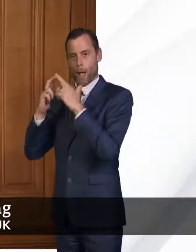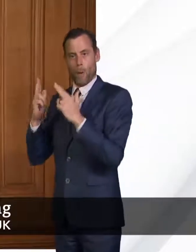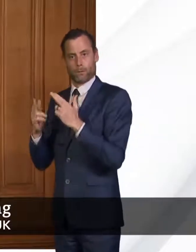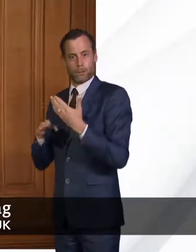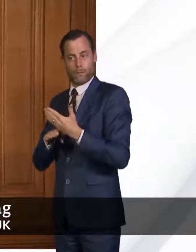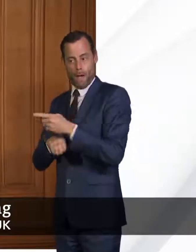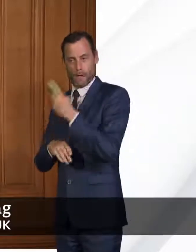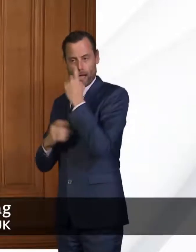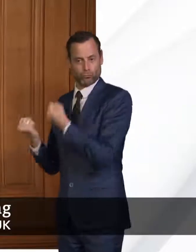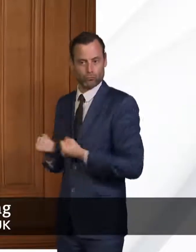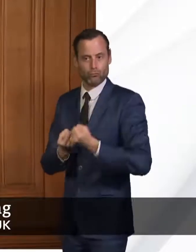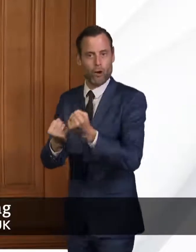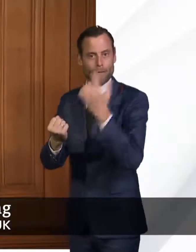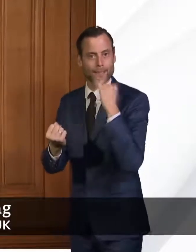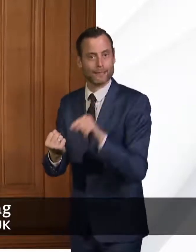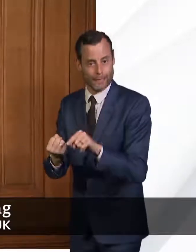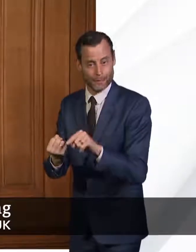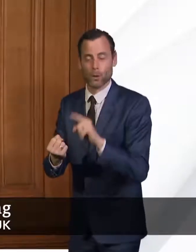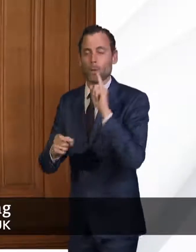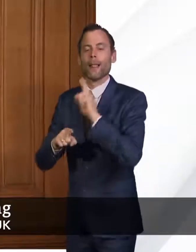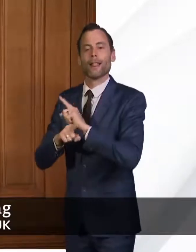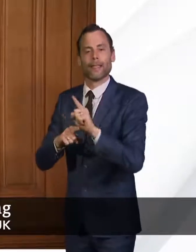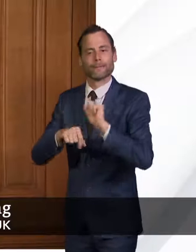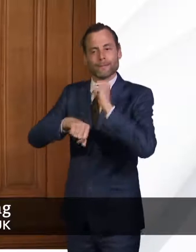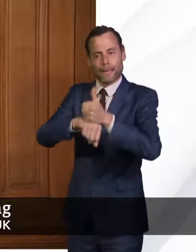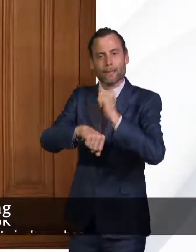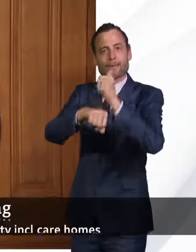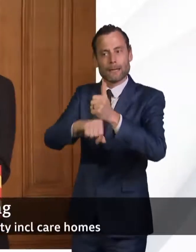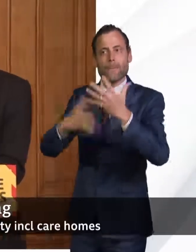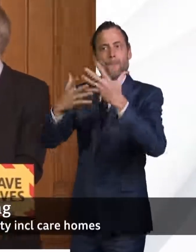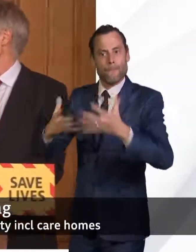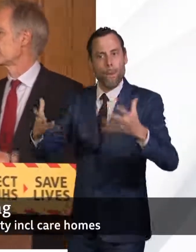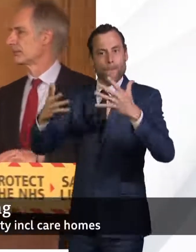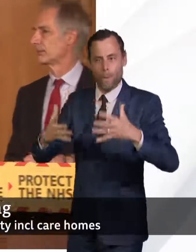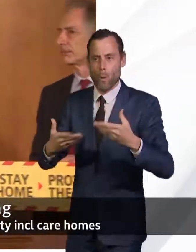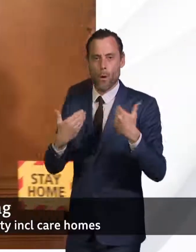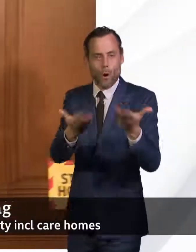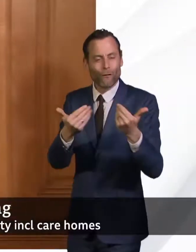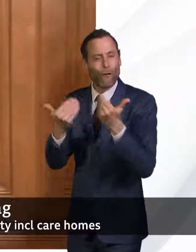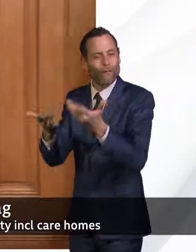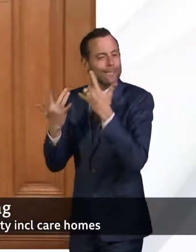by much more widely available testing. Thanks, John. Nick Martin from Sky.